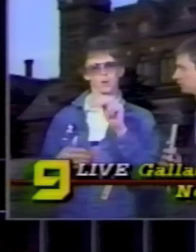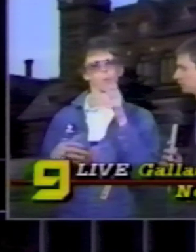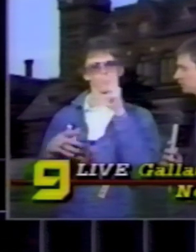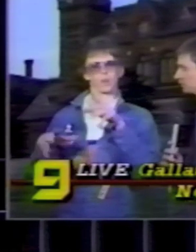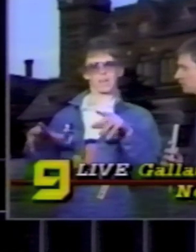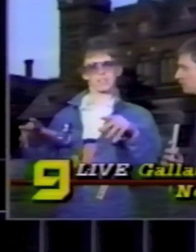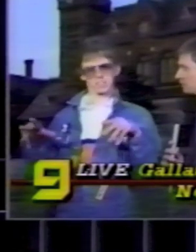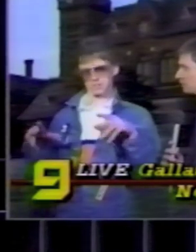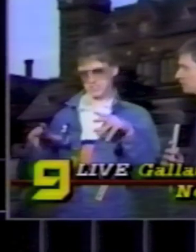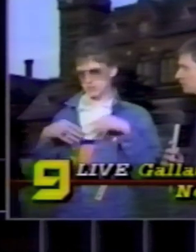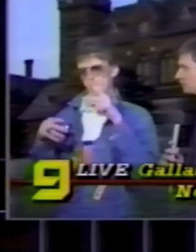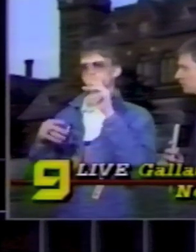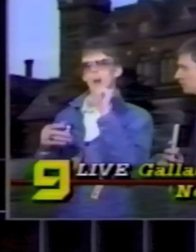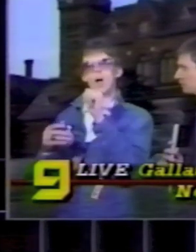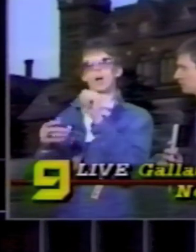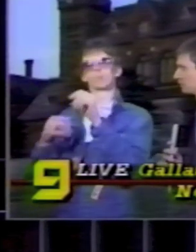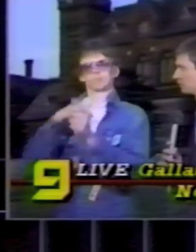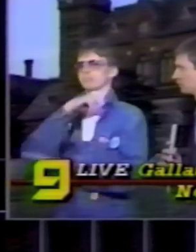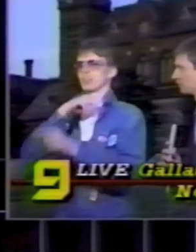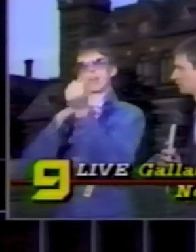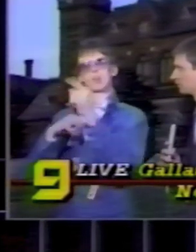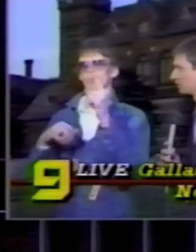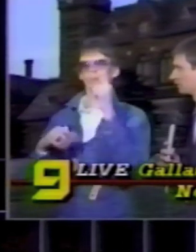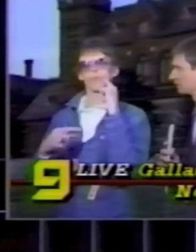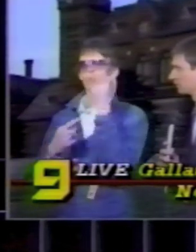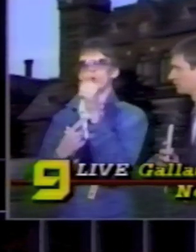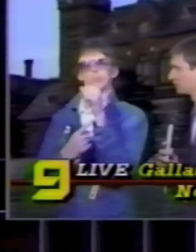I've noticed in the news that